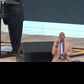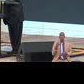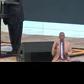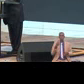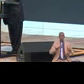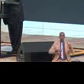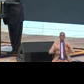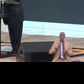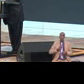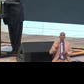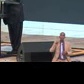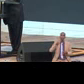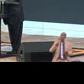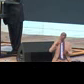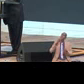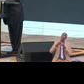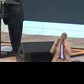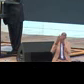I'm going to get to heaven.